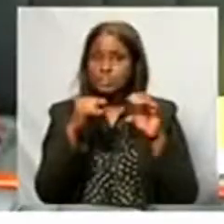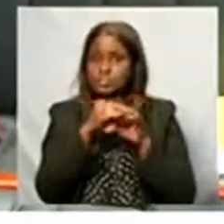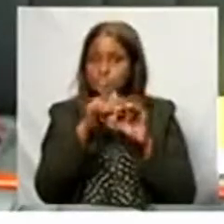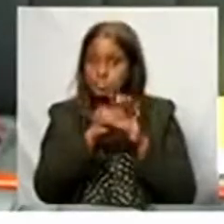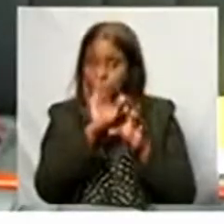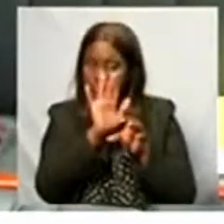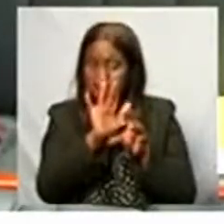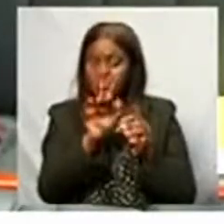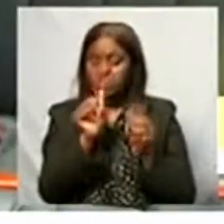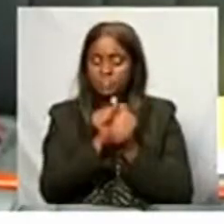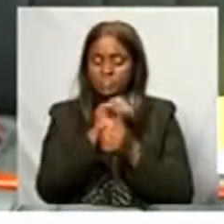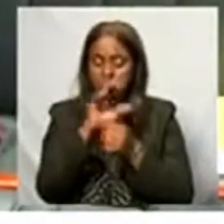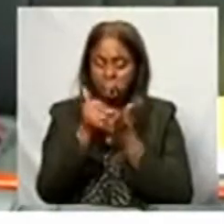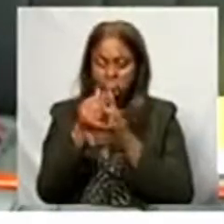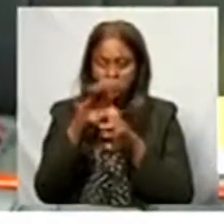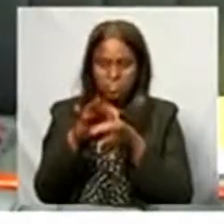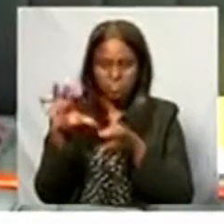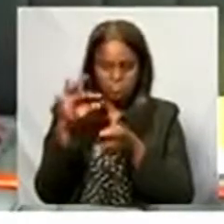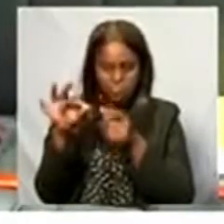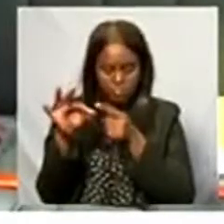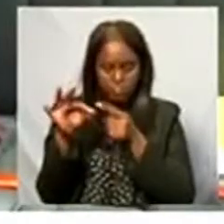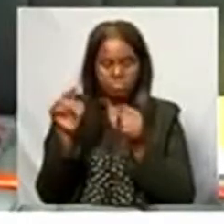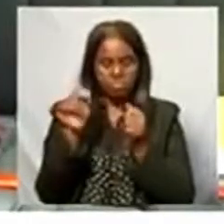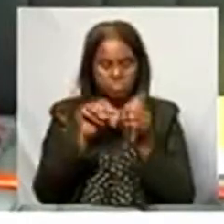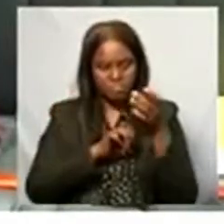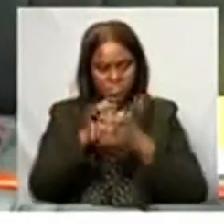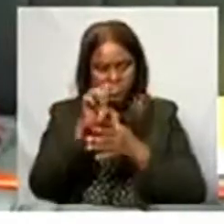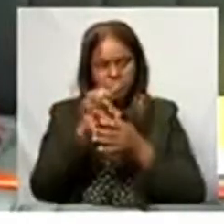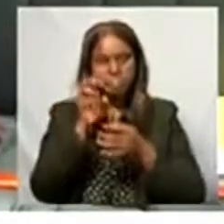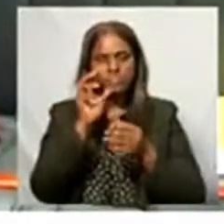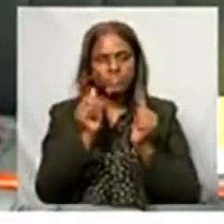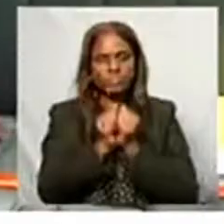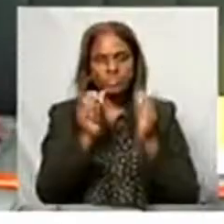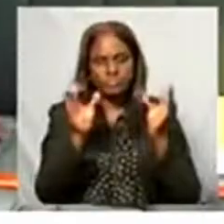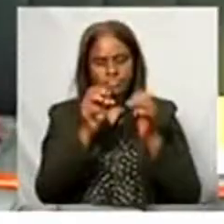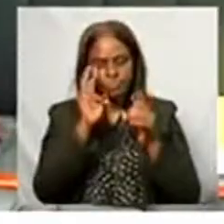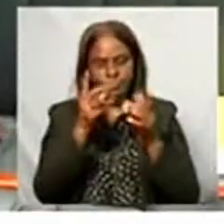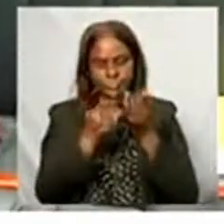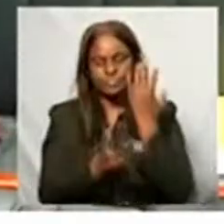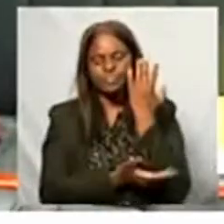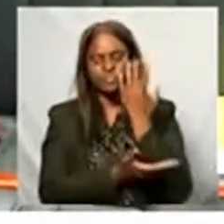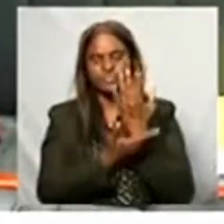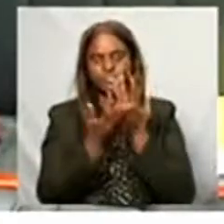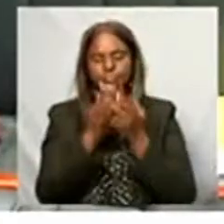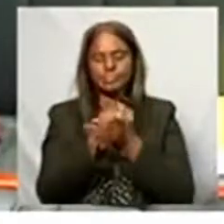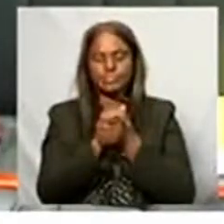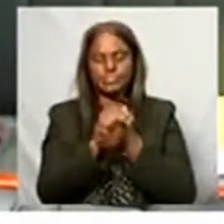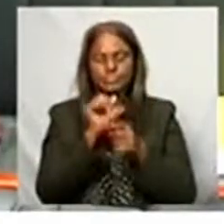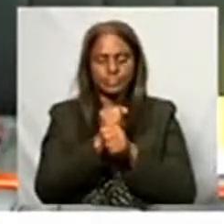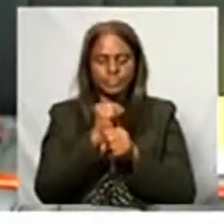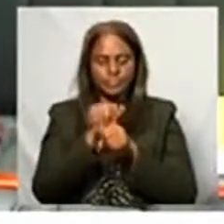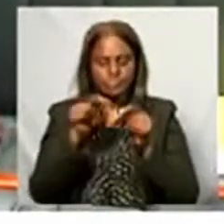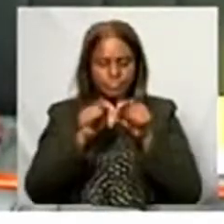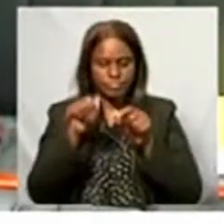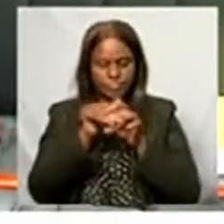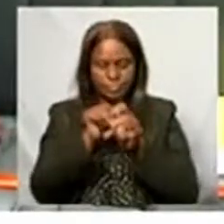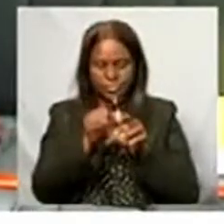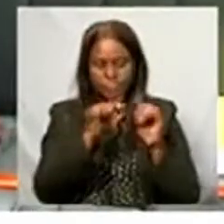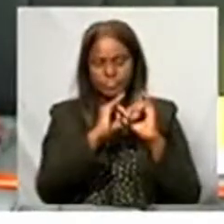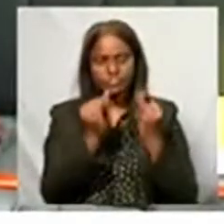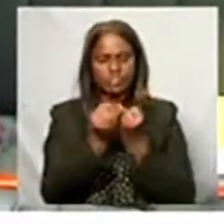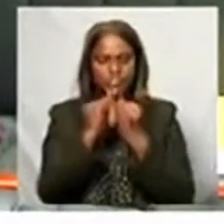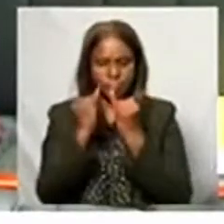between all stakeholders, the executive and the committee, there shall be improved corporate governance of these